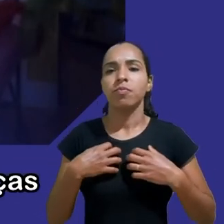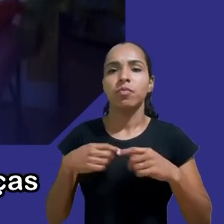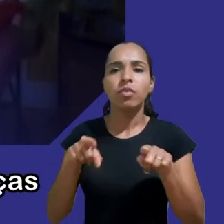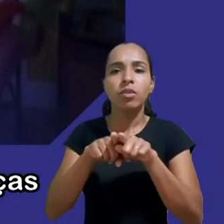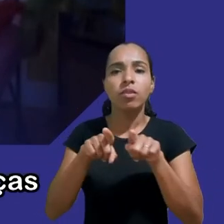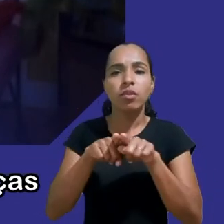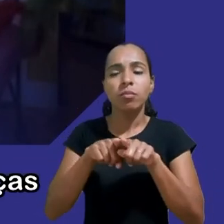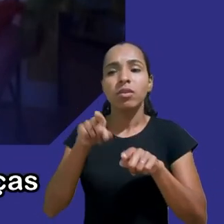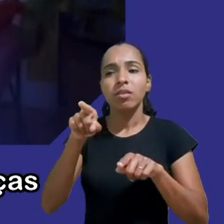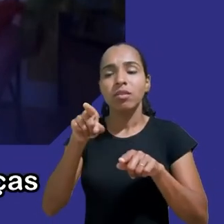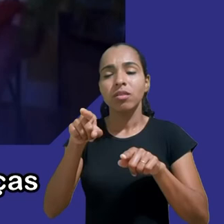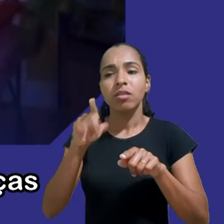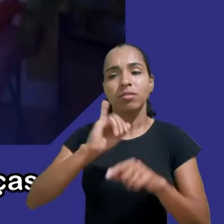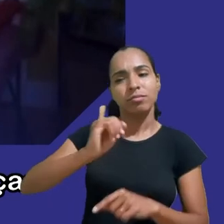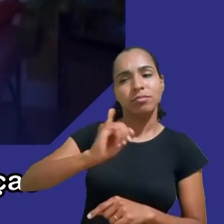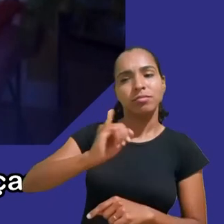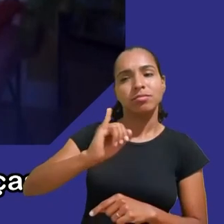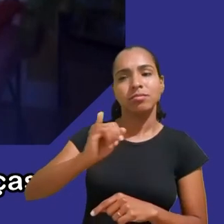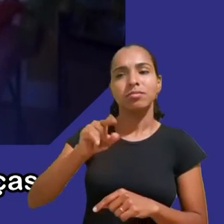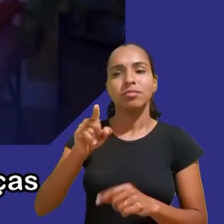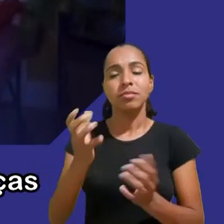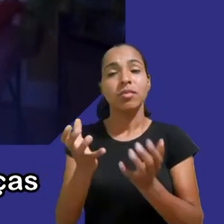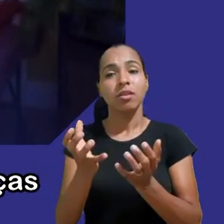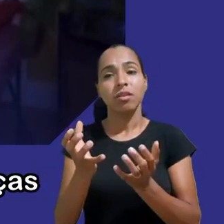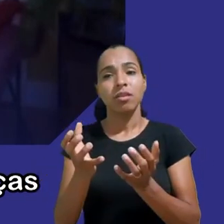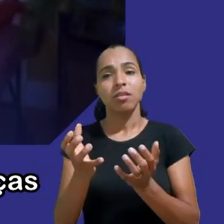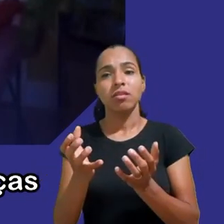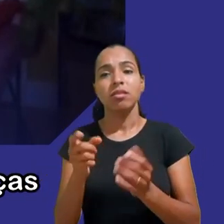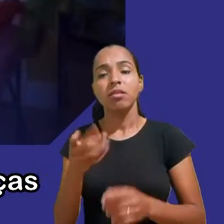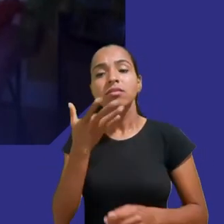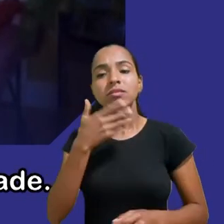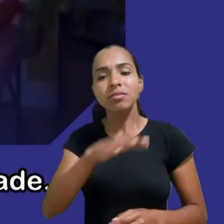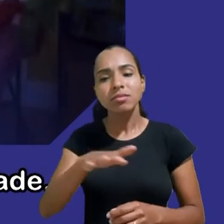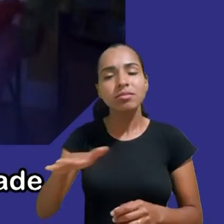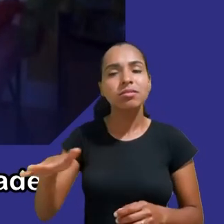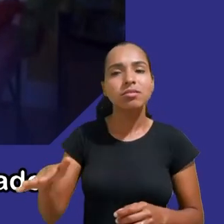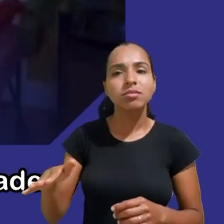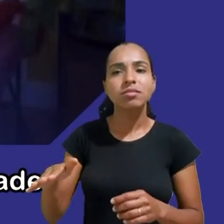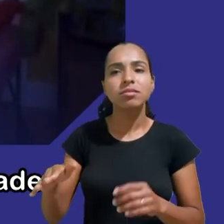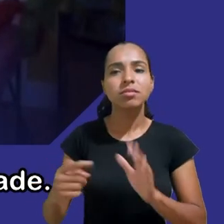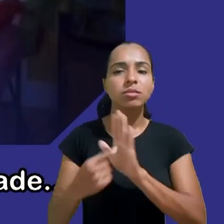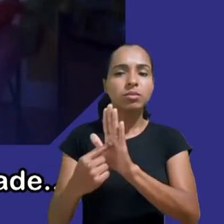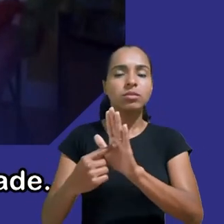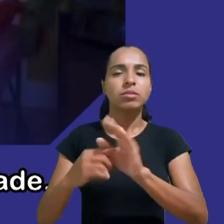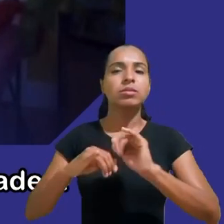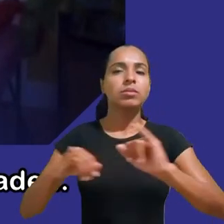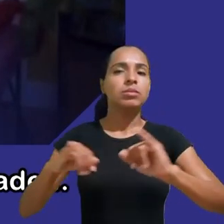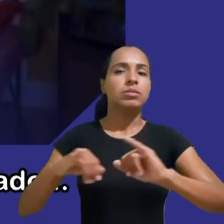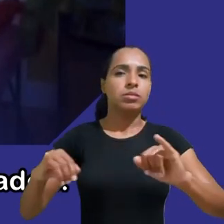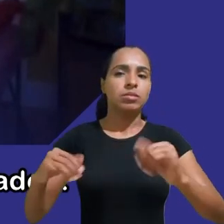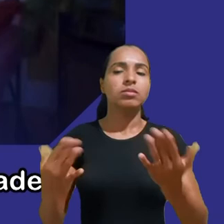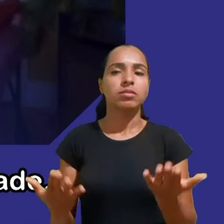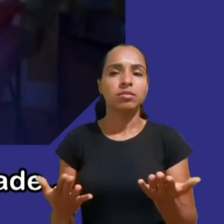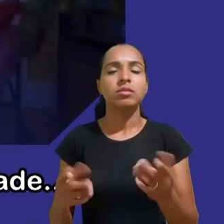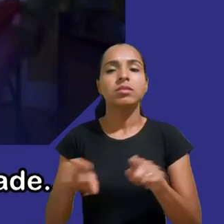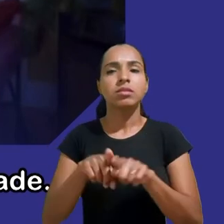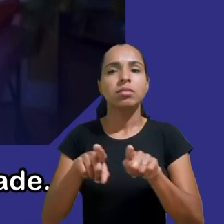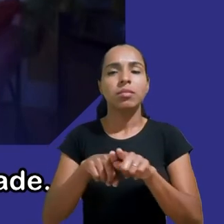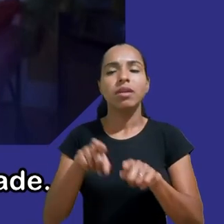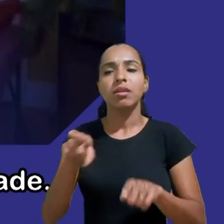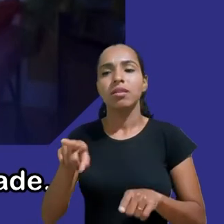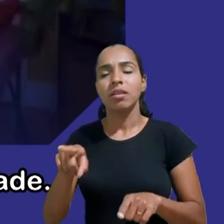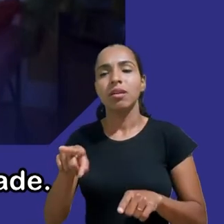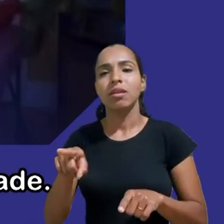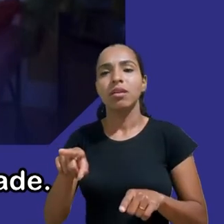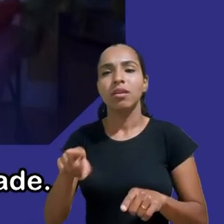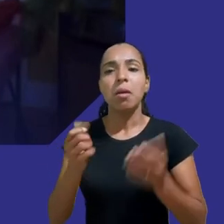not just do advertising based on children's interests but to be able to target them where they're most vulnerable at the